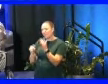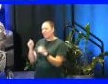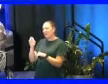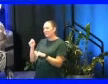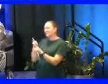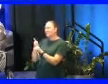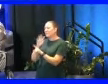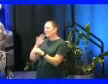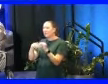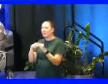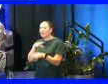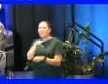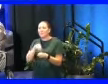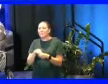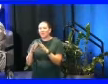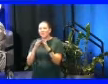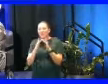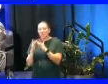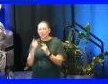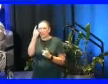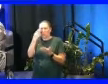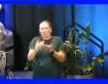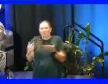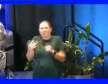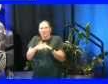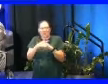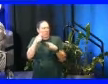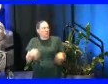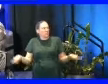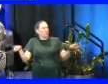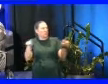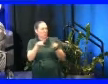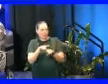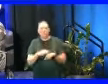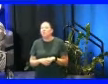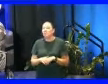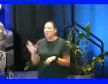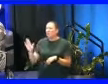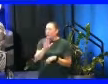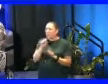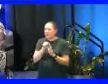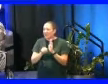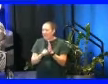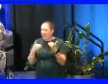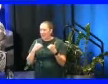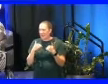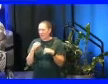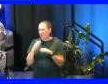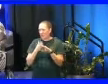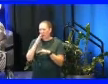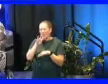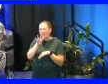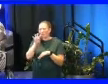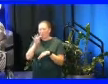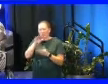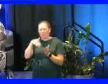part of the network. It's one resource that you all could use. In each of your states, there's over 400 Centers for